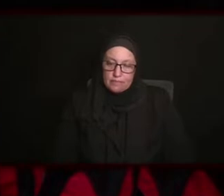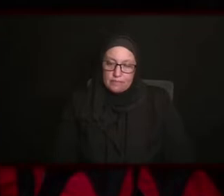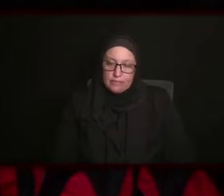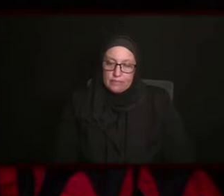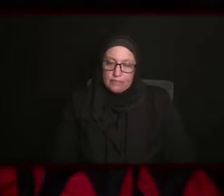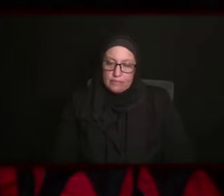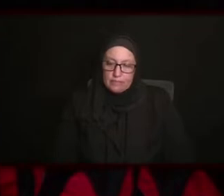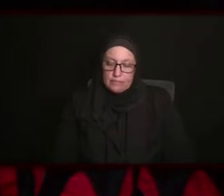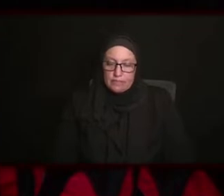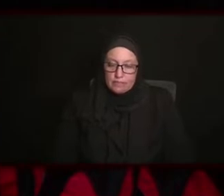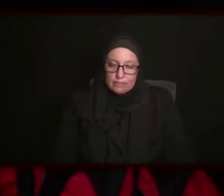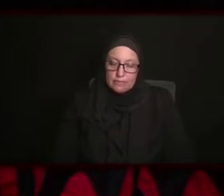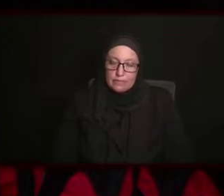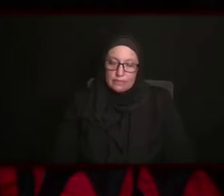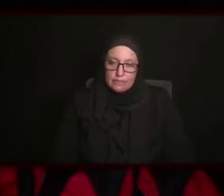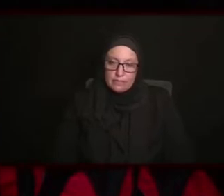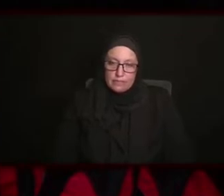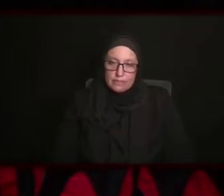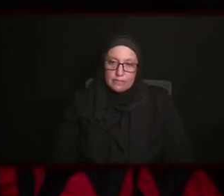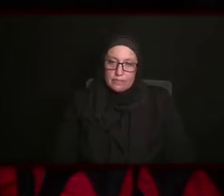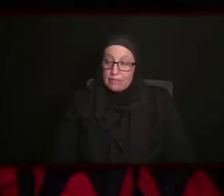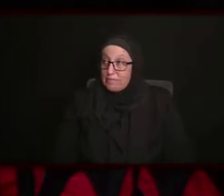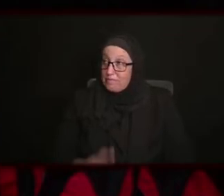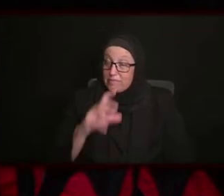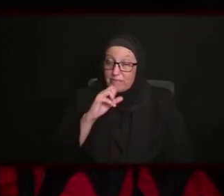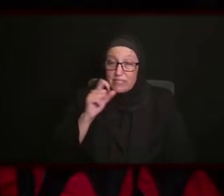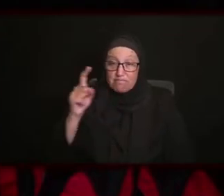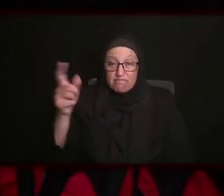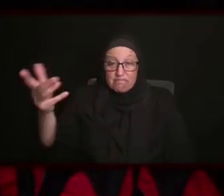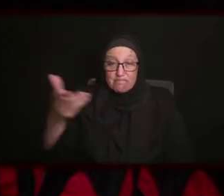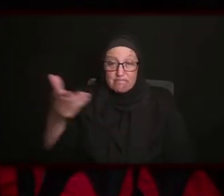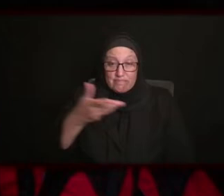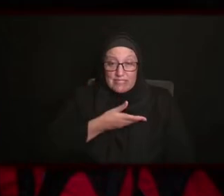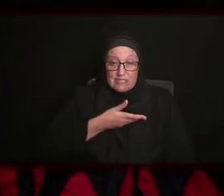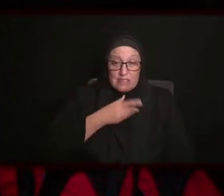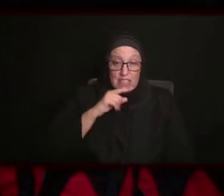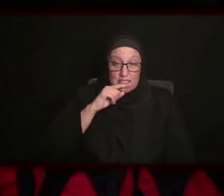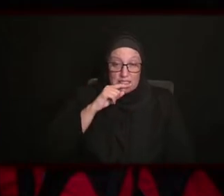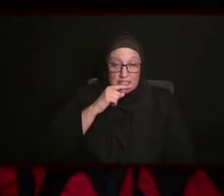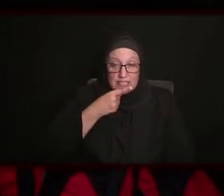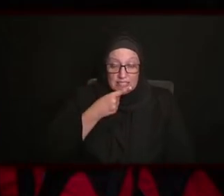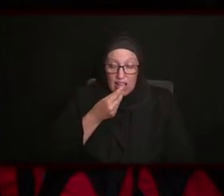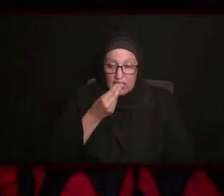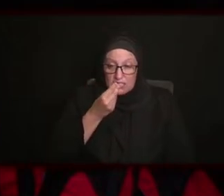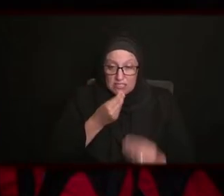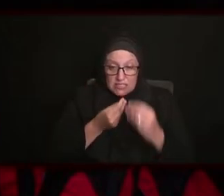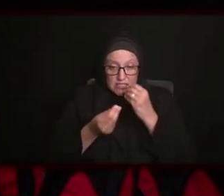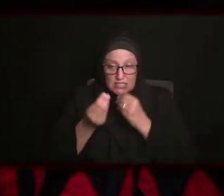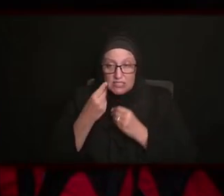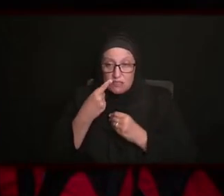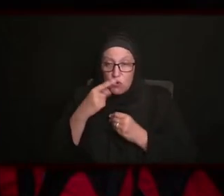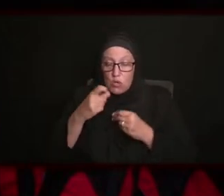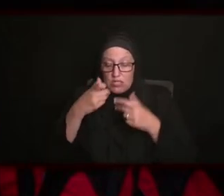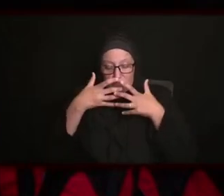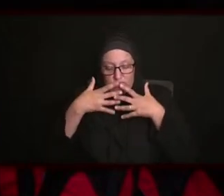As he ate the dates that Sindi gave him, the poison entered his body.